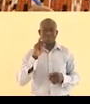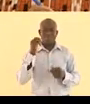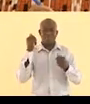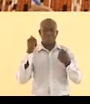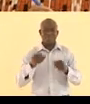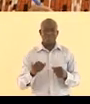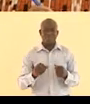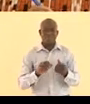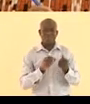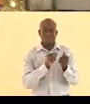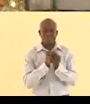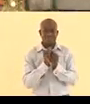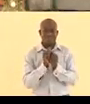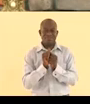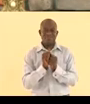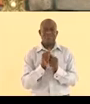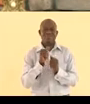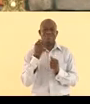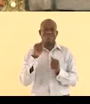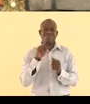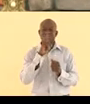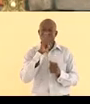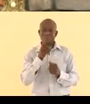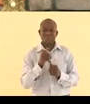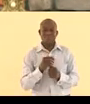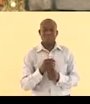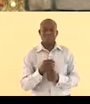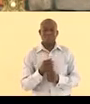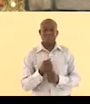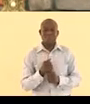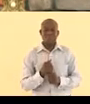destroy the truth and the truth bearer.